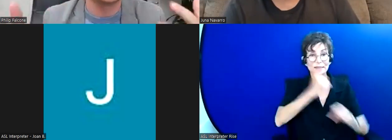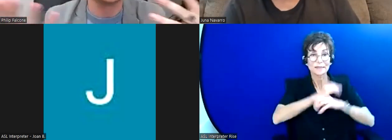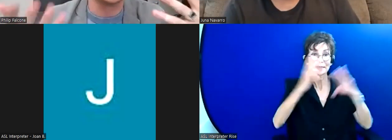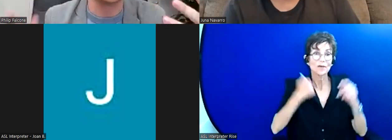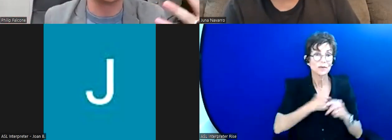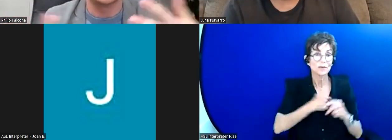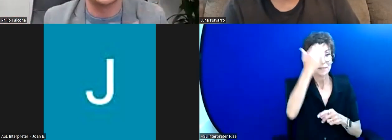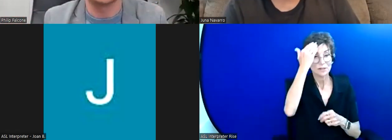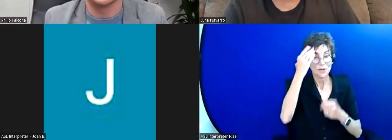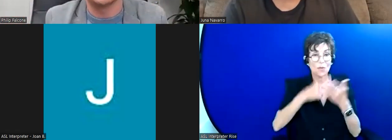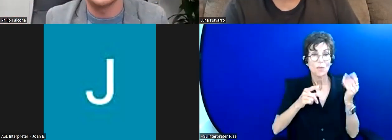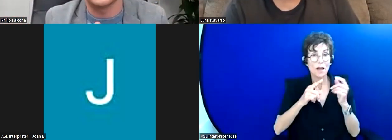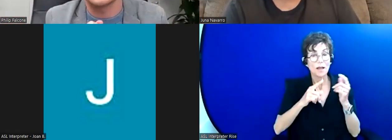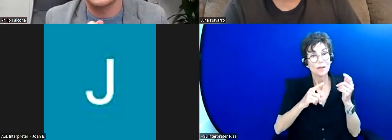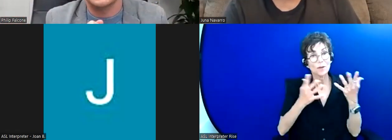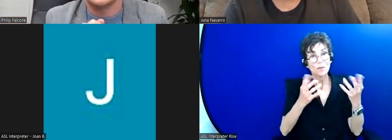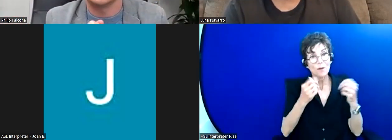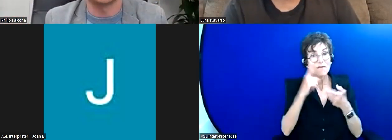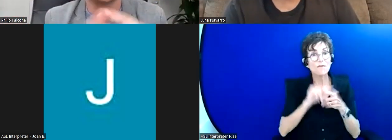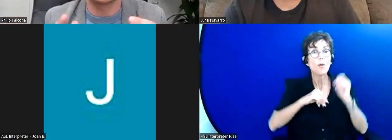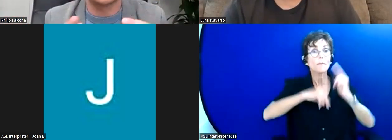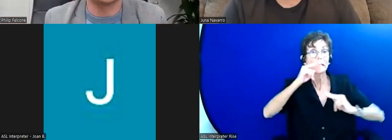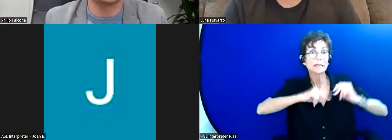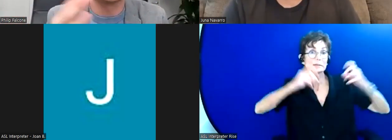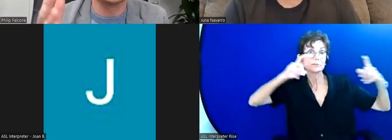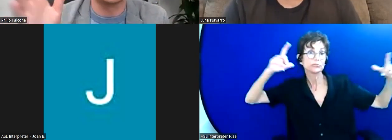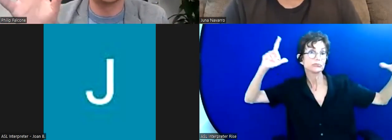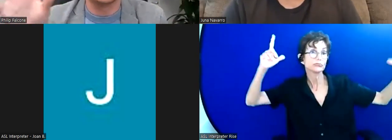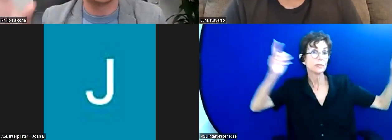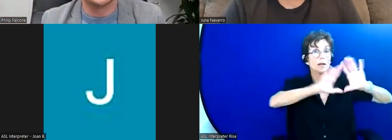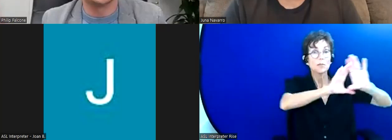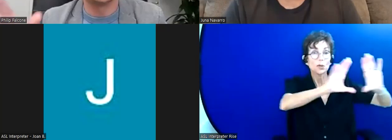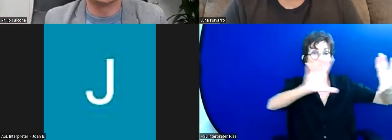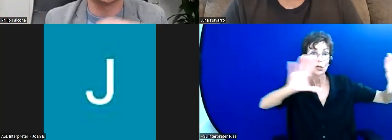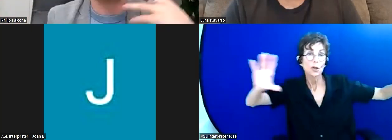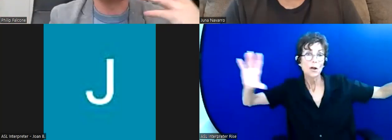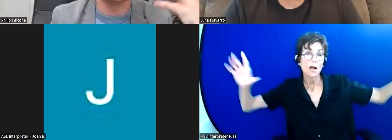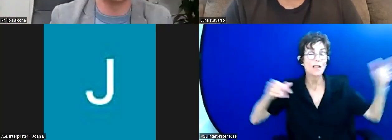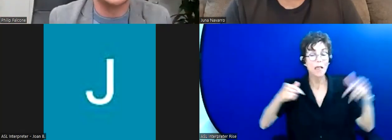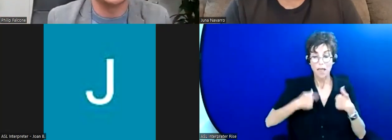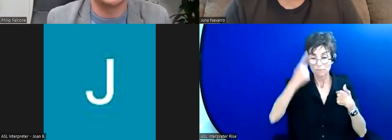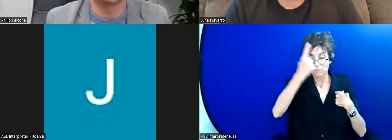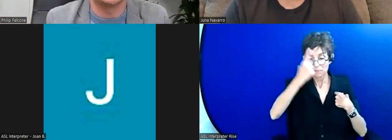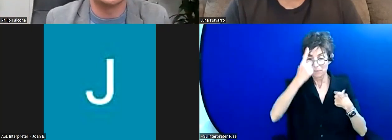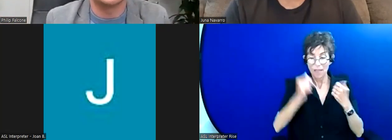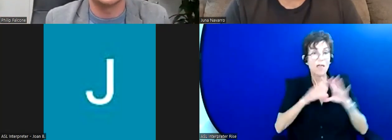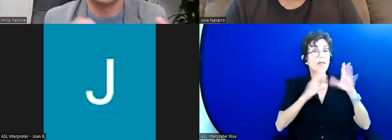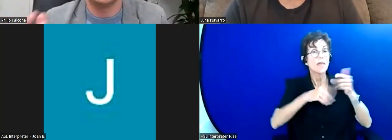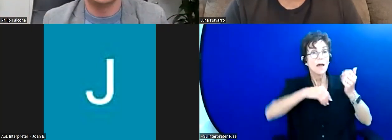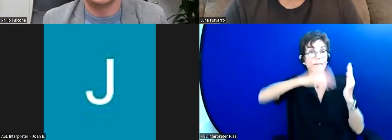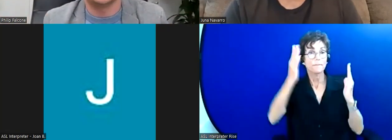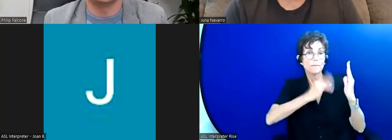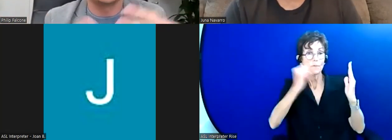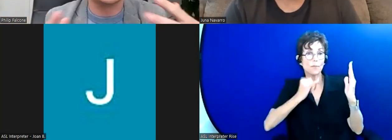I largely talk about in terms of mural projects. So, for example, I always like the mural needs to complement the architecture of the building.